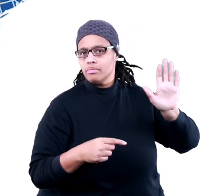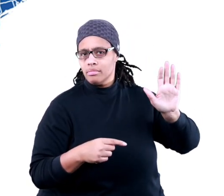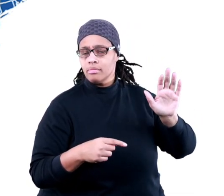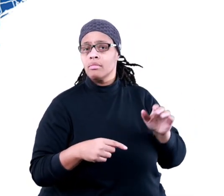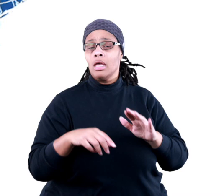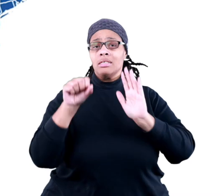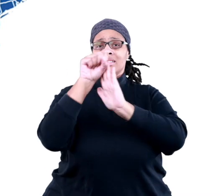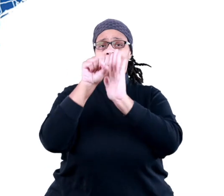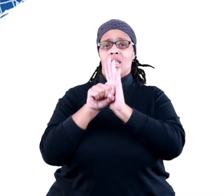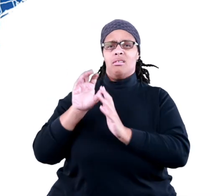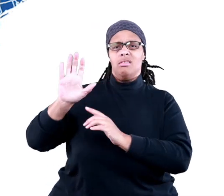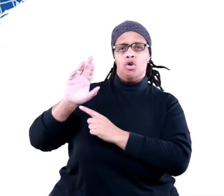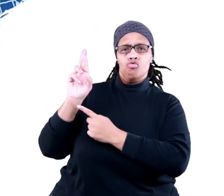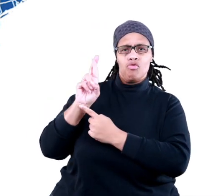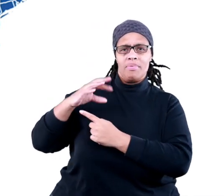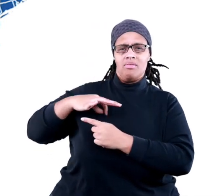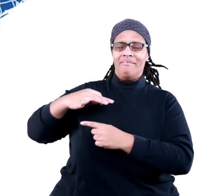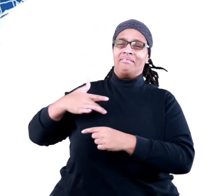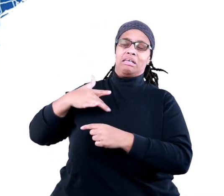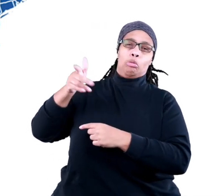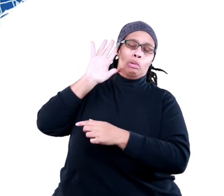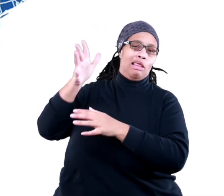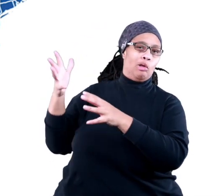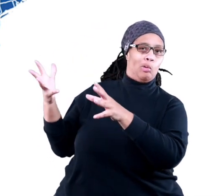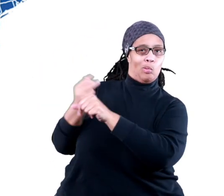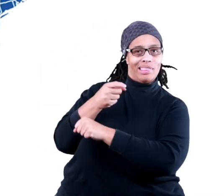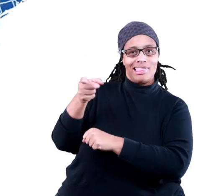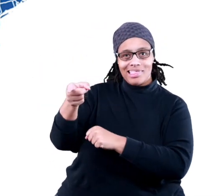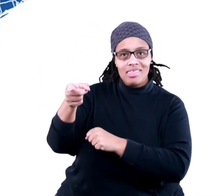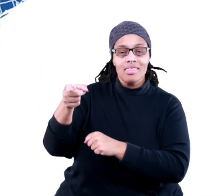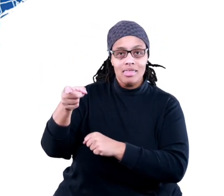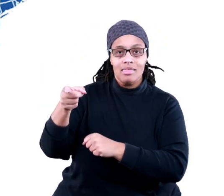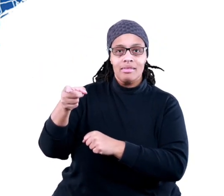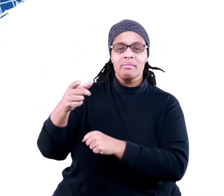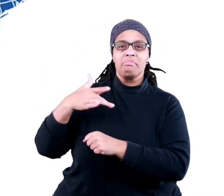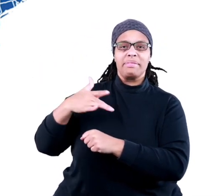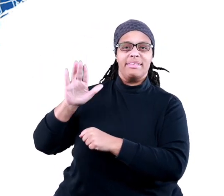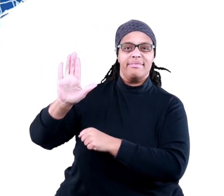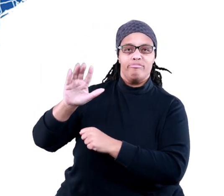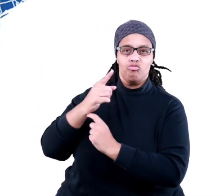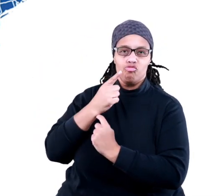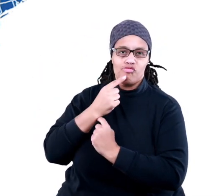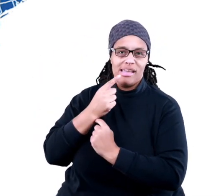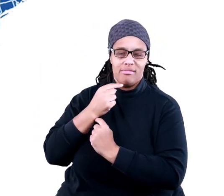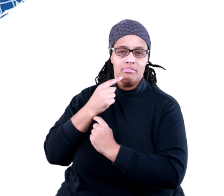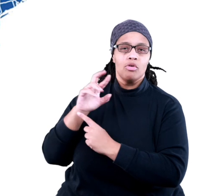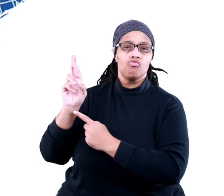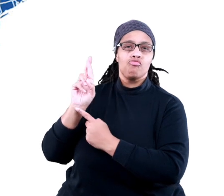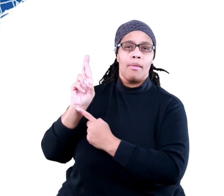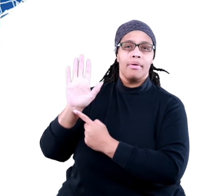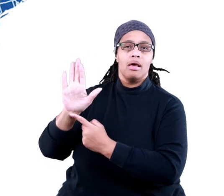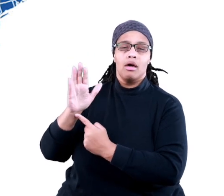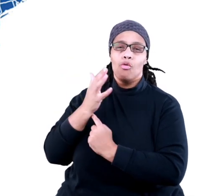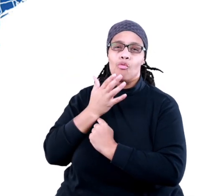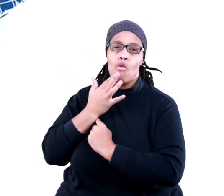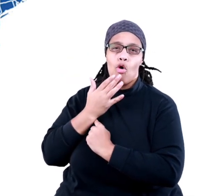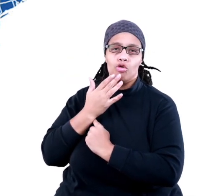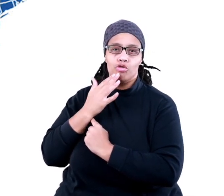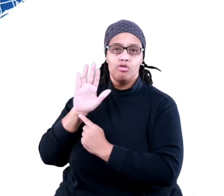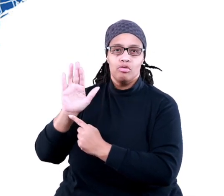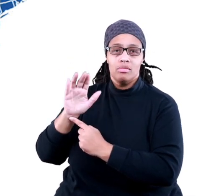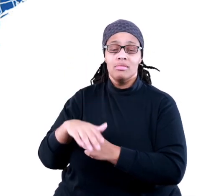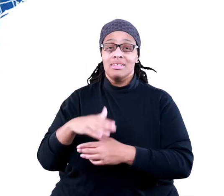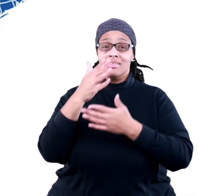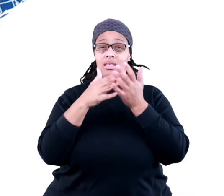Democrats. And states that the Republican candidate is pretty sure he or she will win have been marked red, which is the Republican